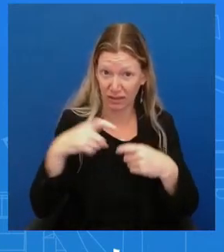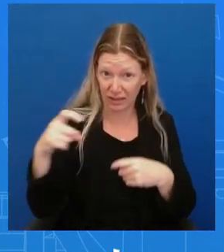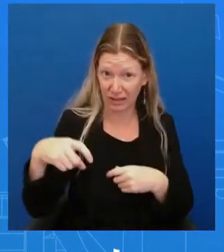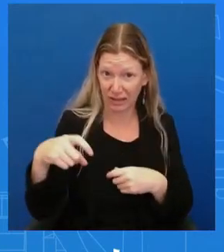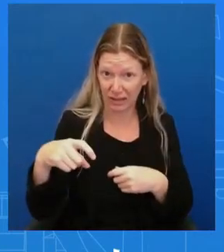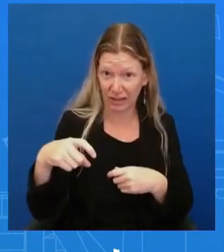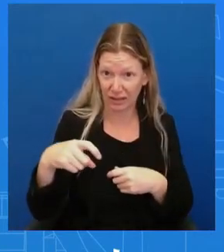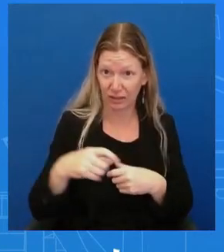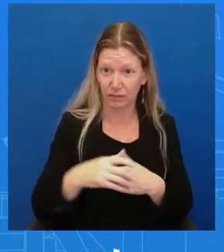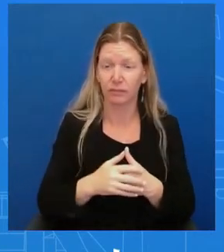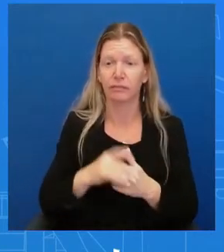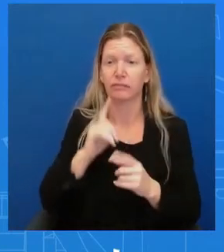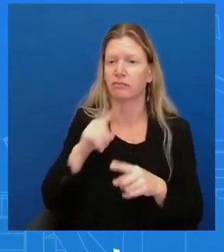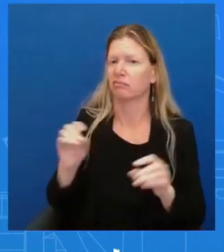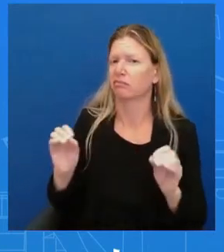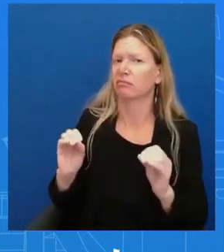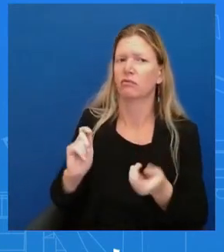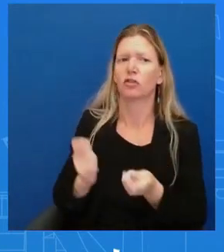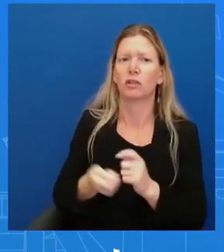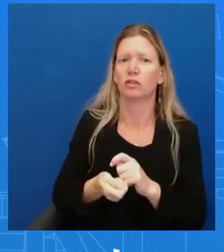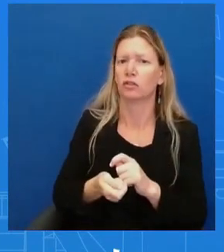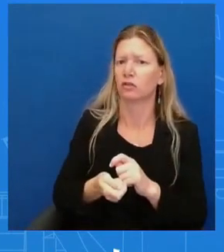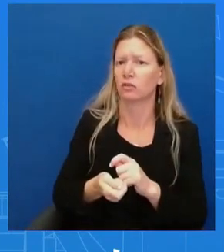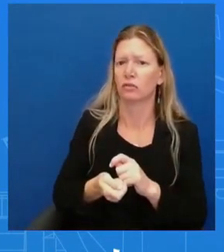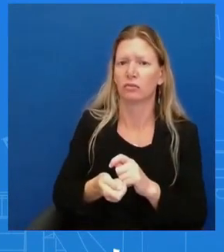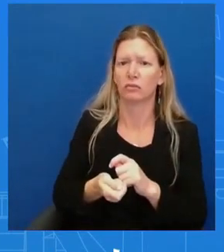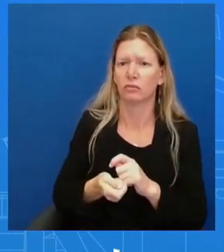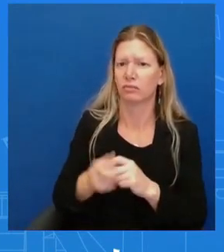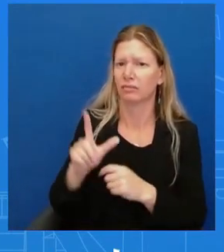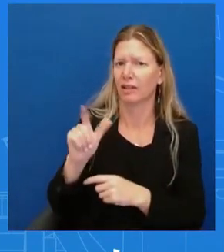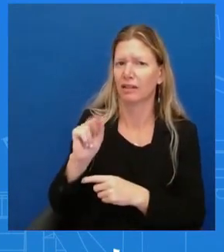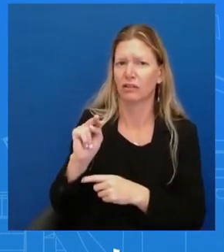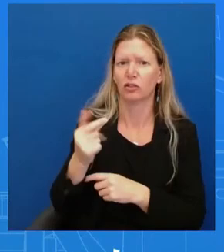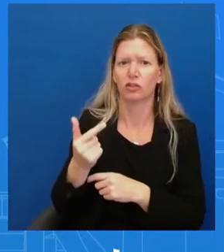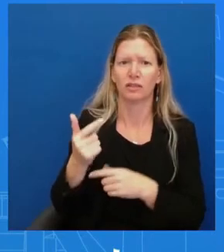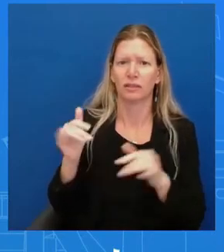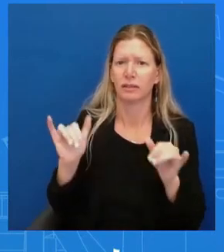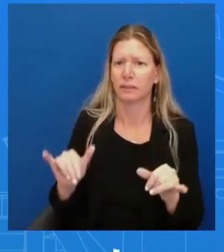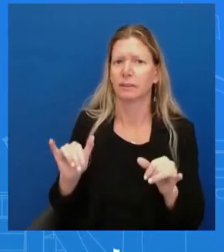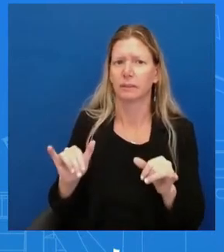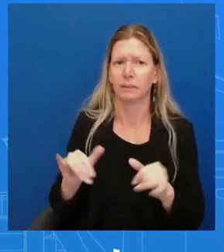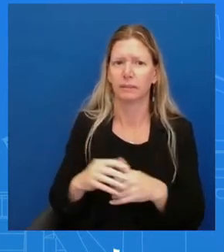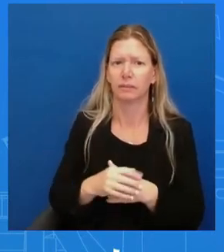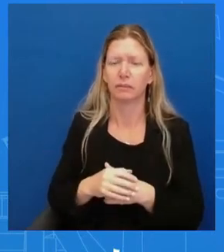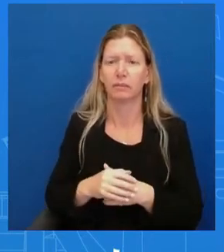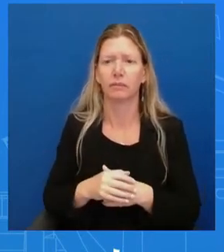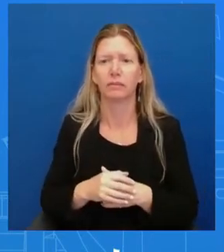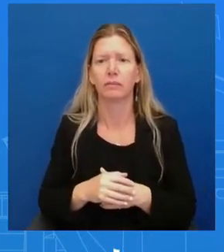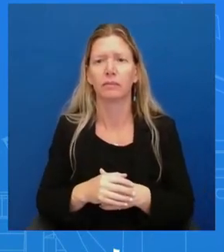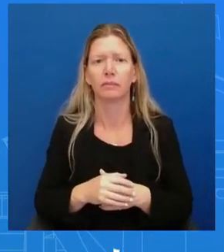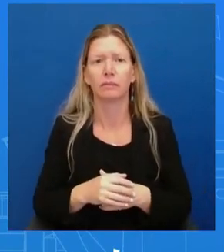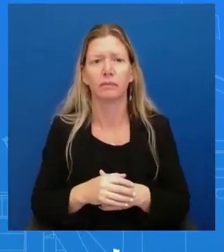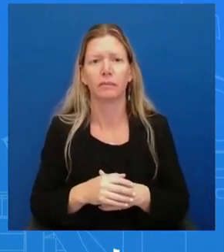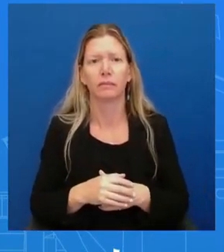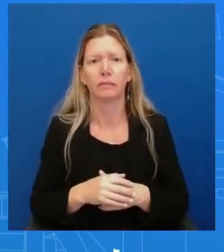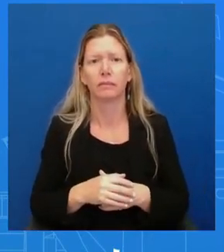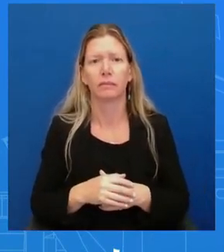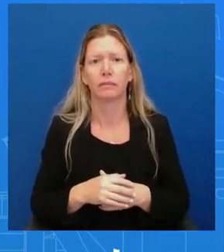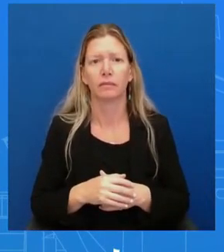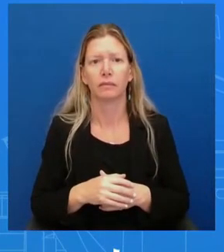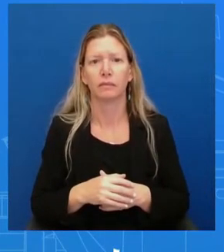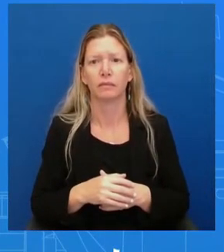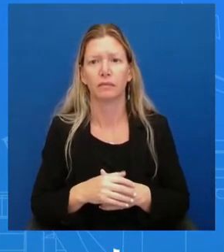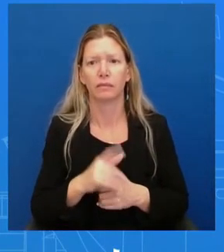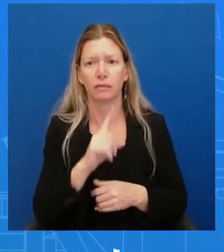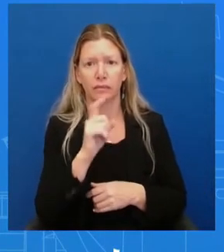LNG. Great. Okay. Good job. Thanks, Karine. Back in 2007, there was another